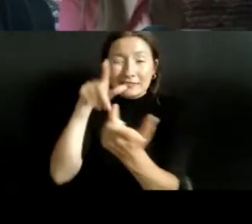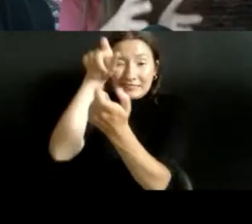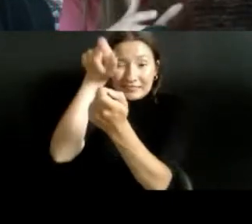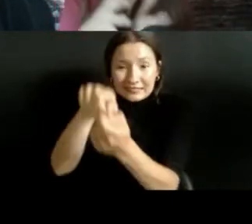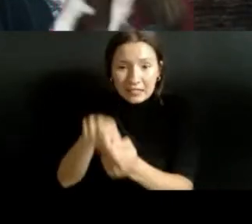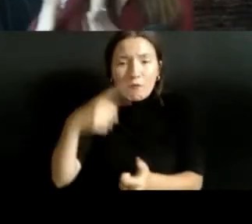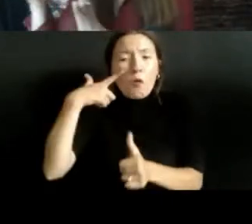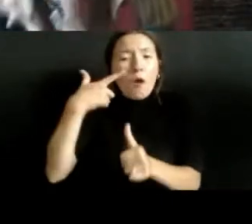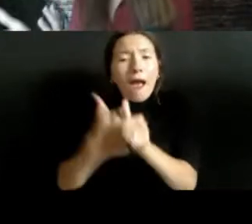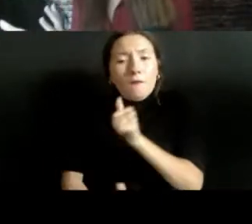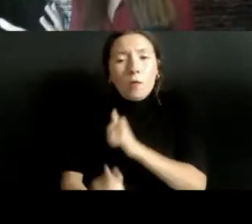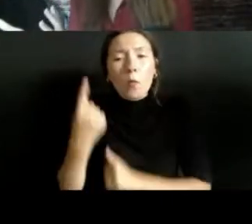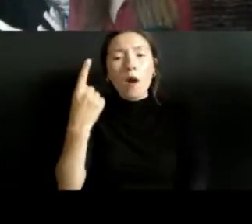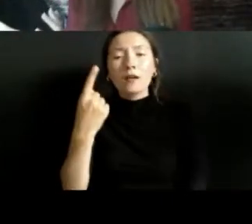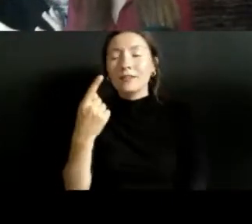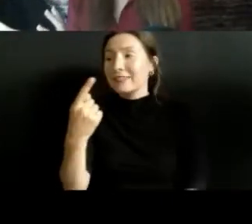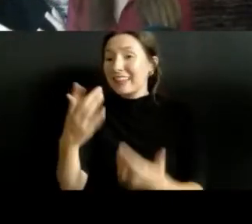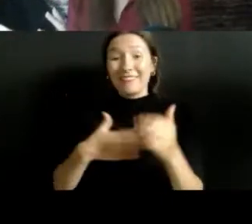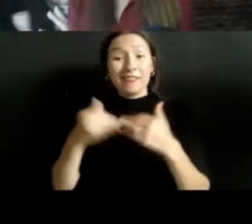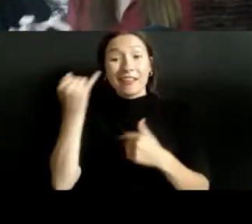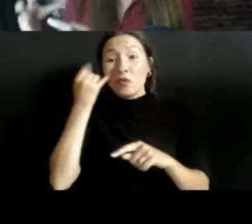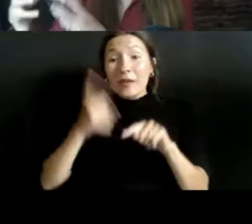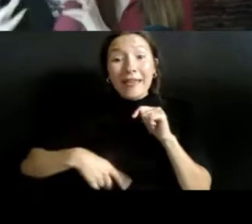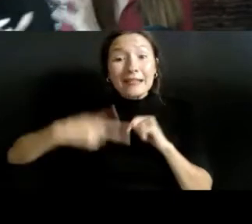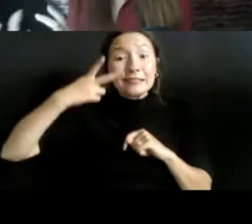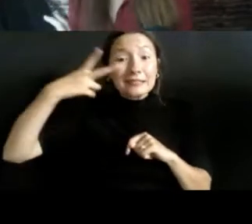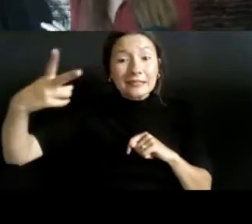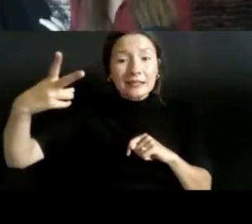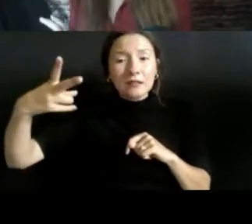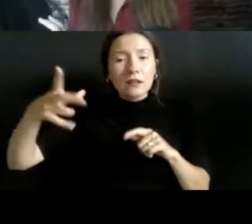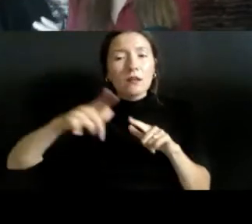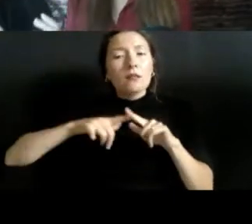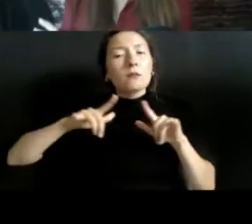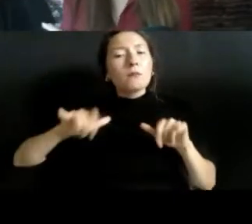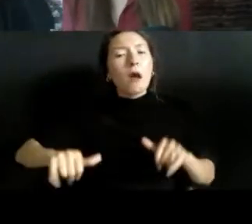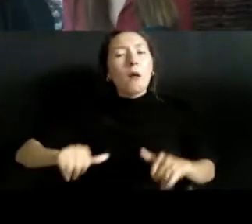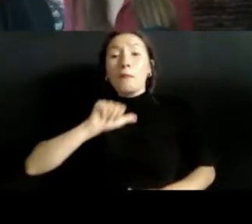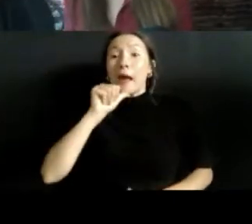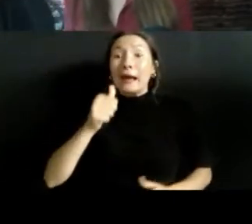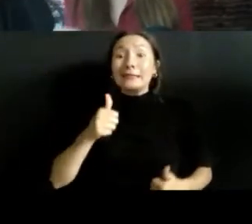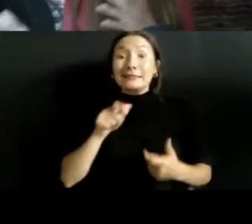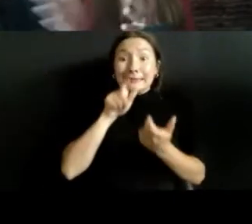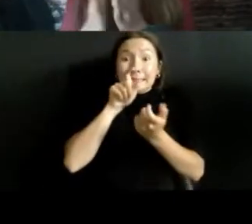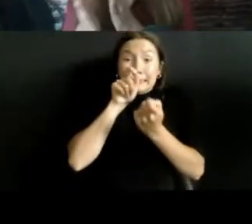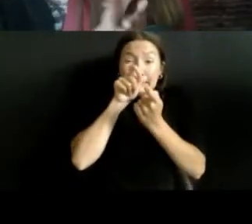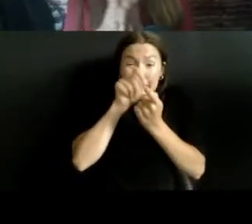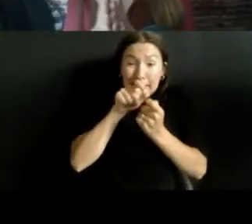not overloading it with detail so that it feels cumbersome for those who can see. It's a